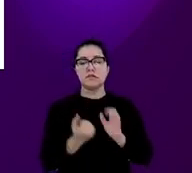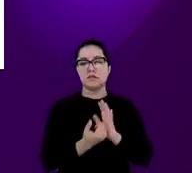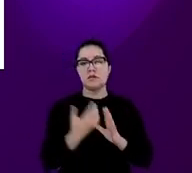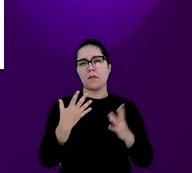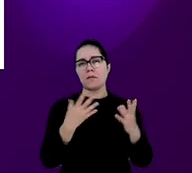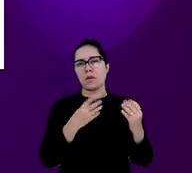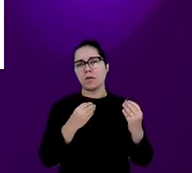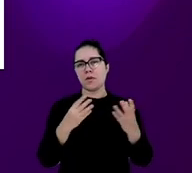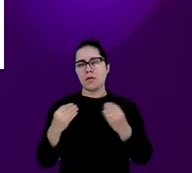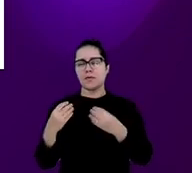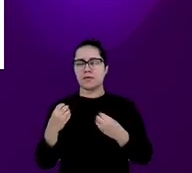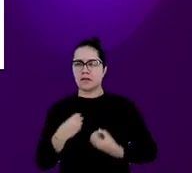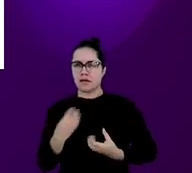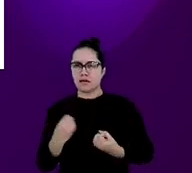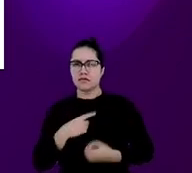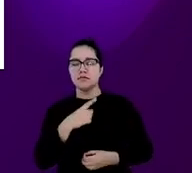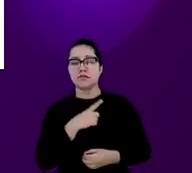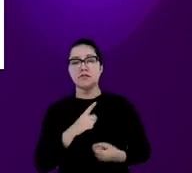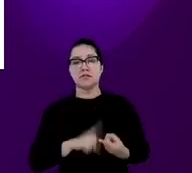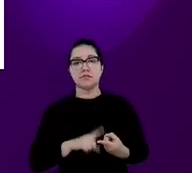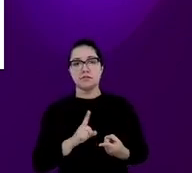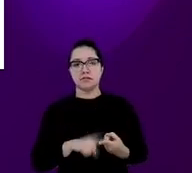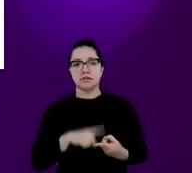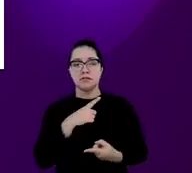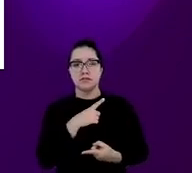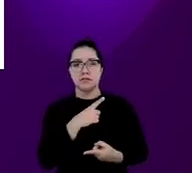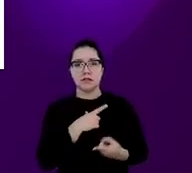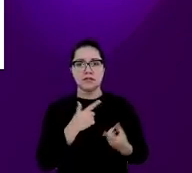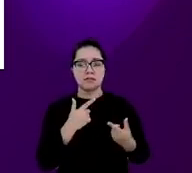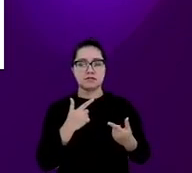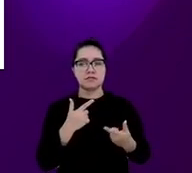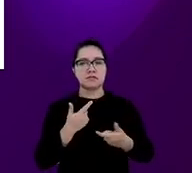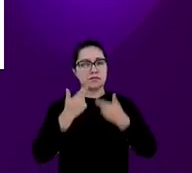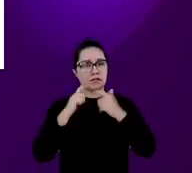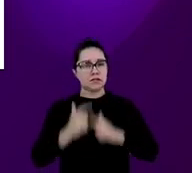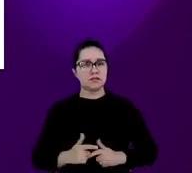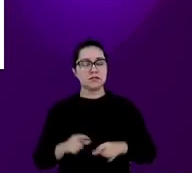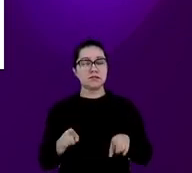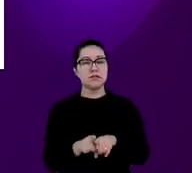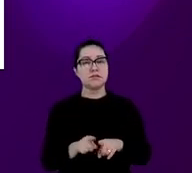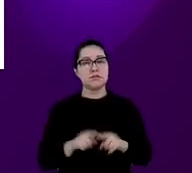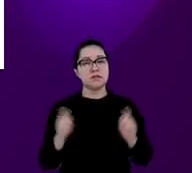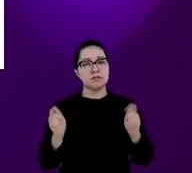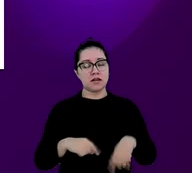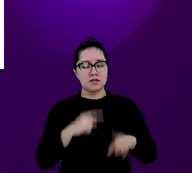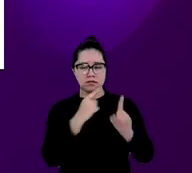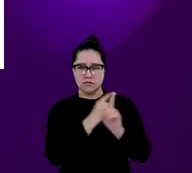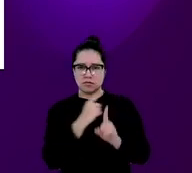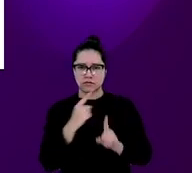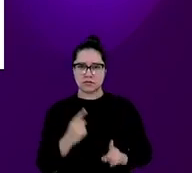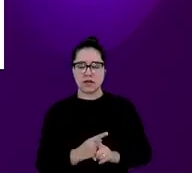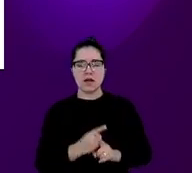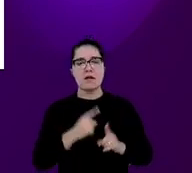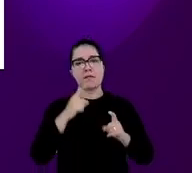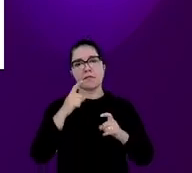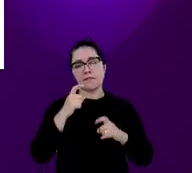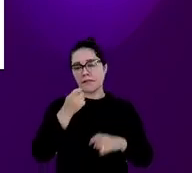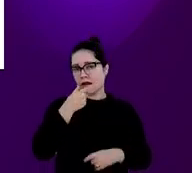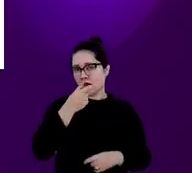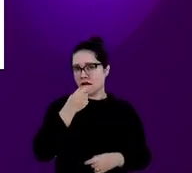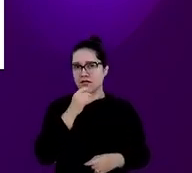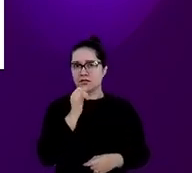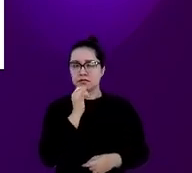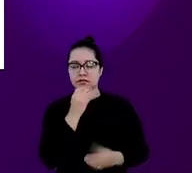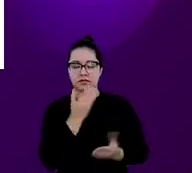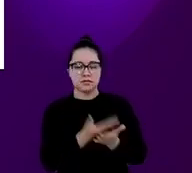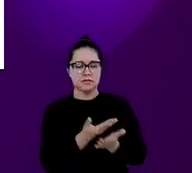ways to validate medicines, like the clinical trials, for example, to make it happen. It is